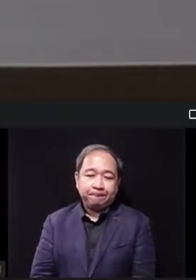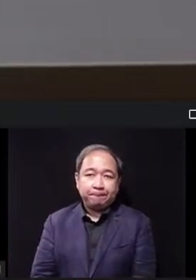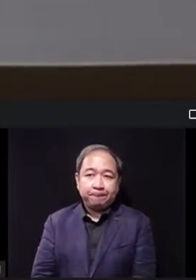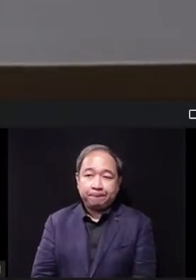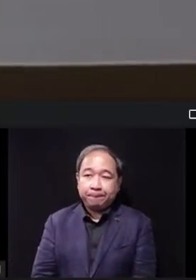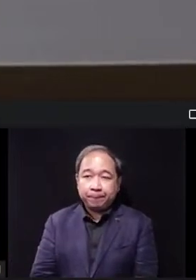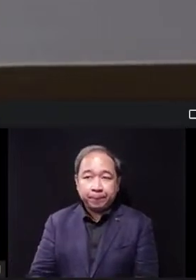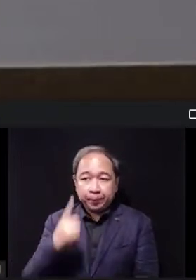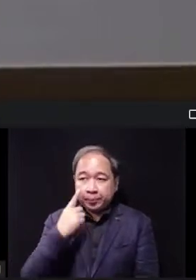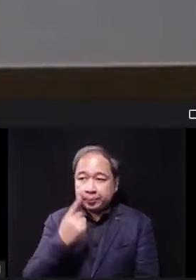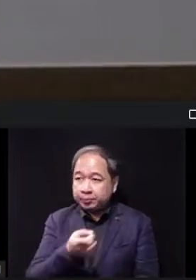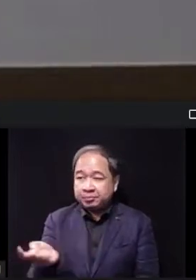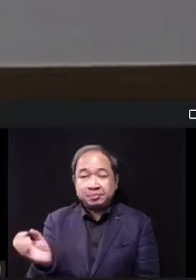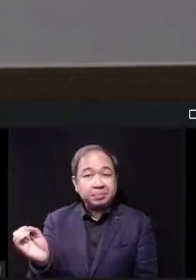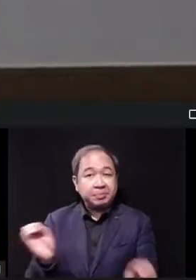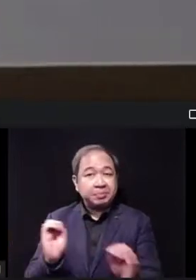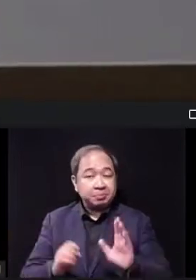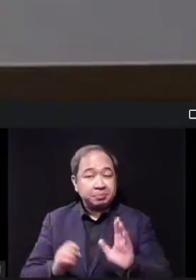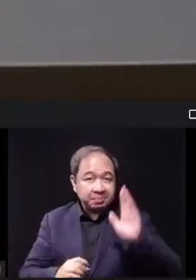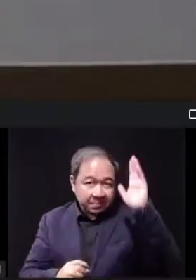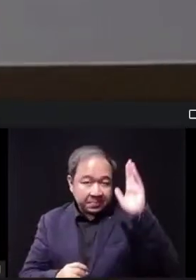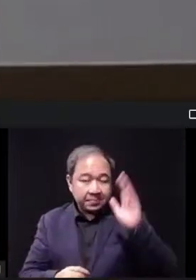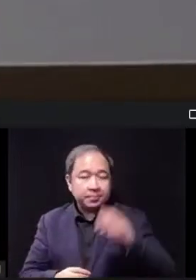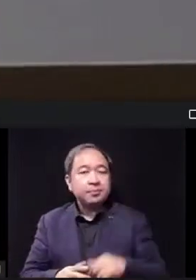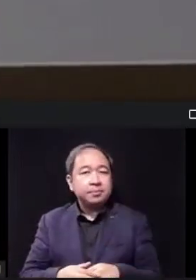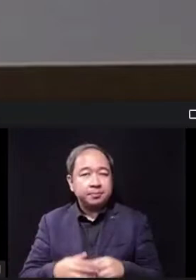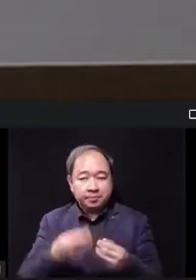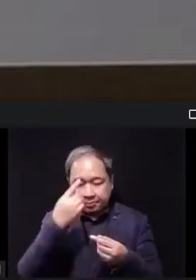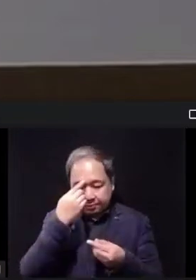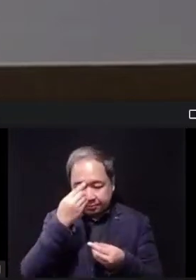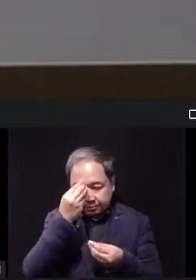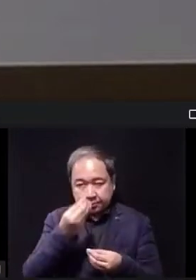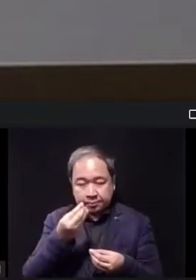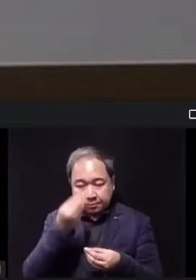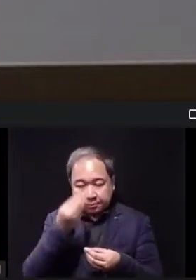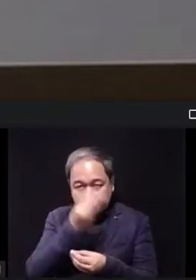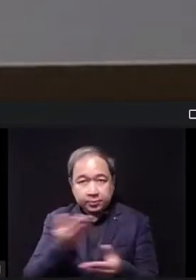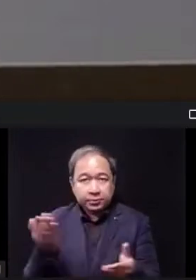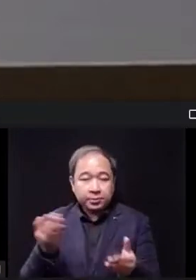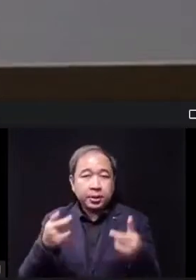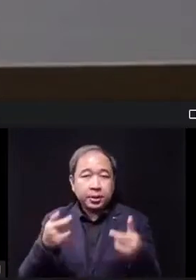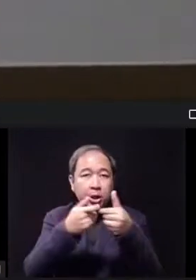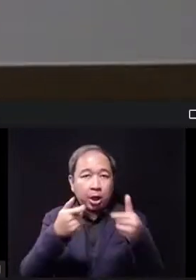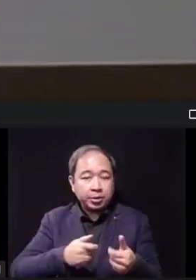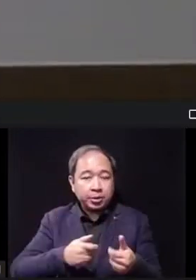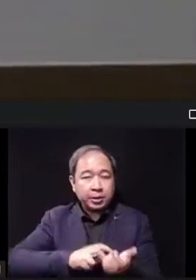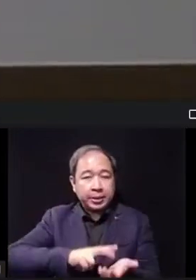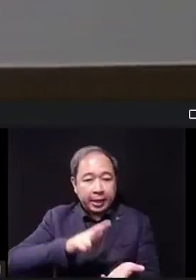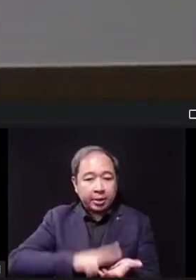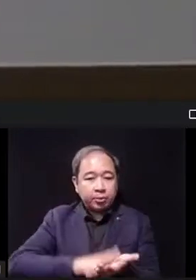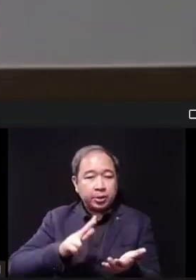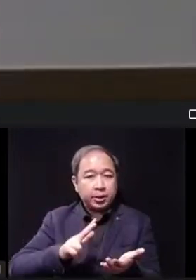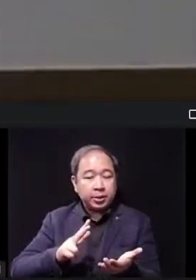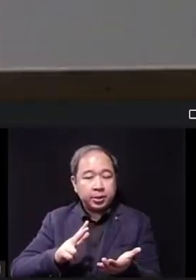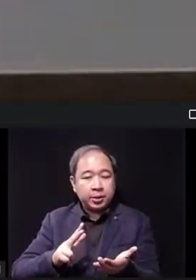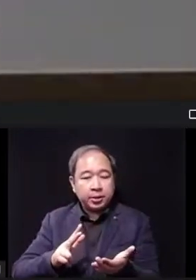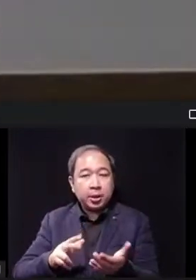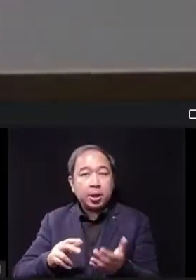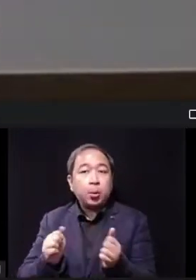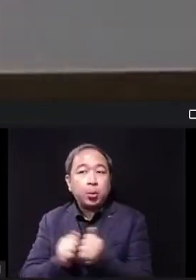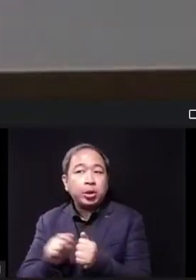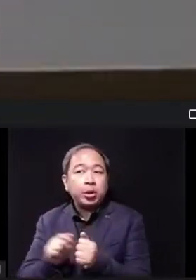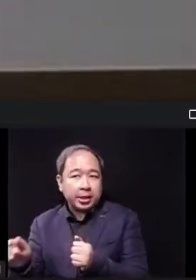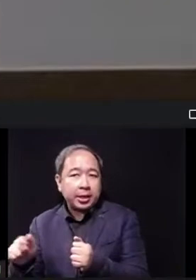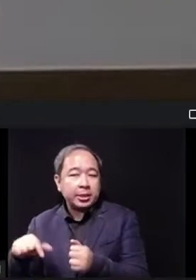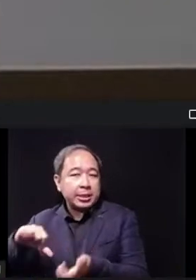I see no flags raised. I declare the report adopted with the request